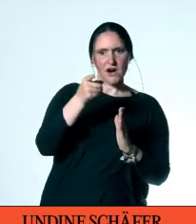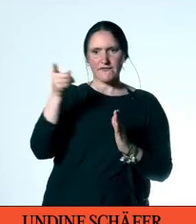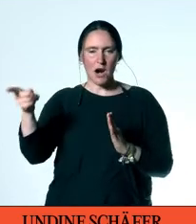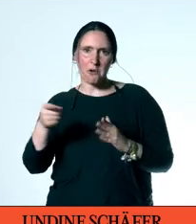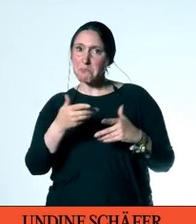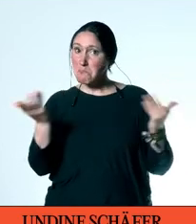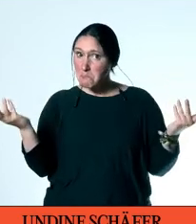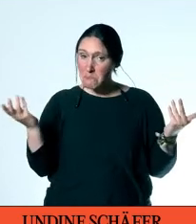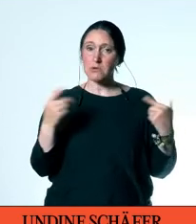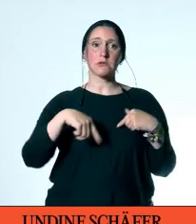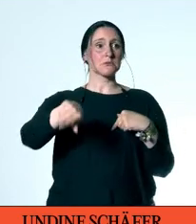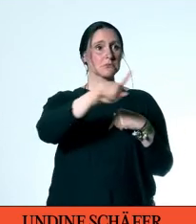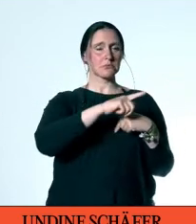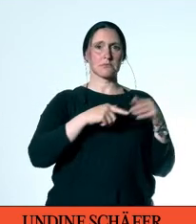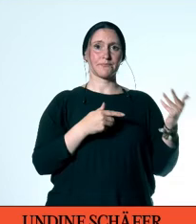We are both trying to